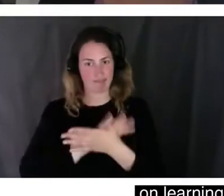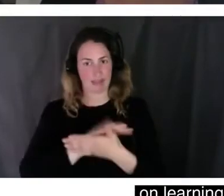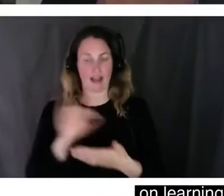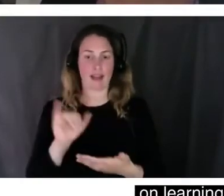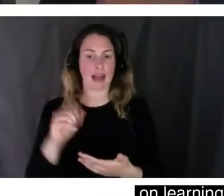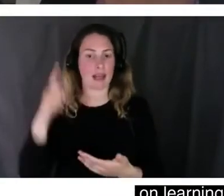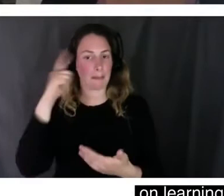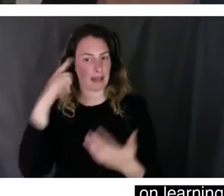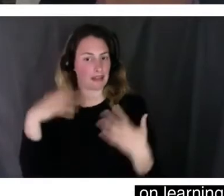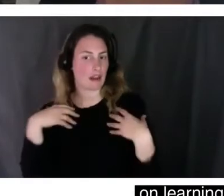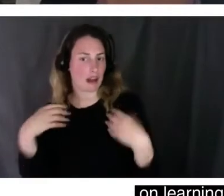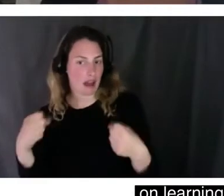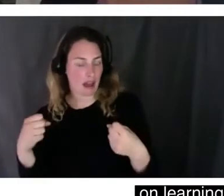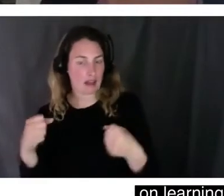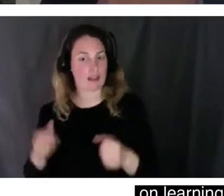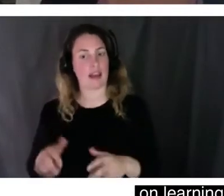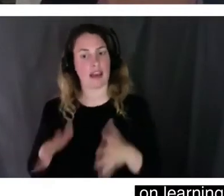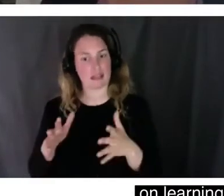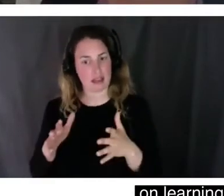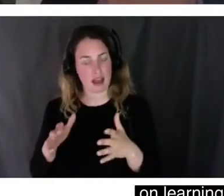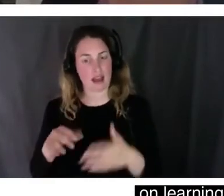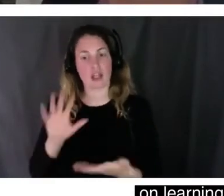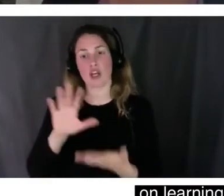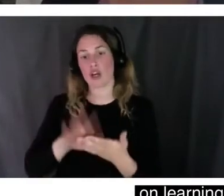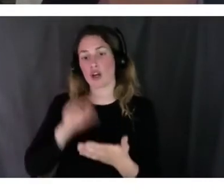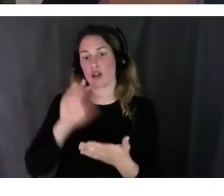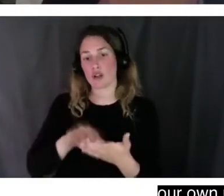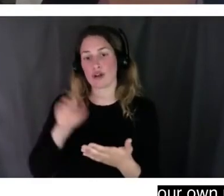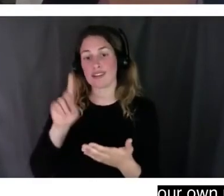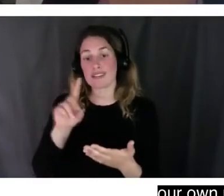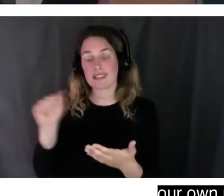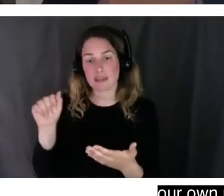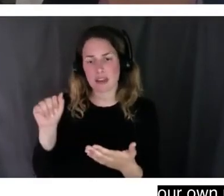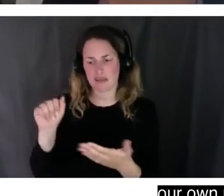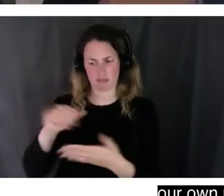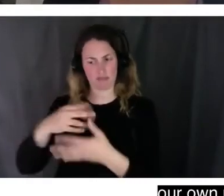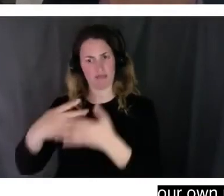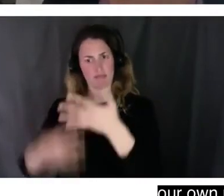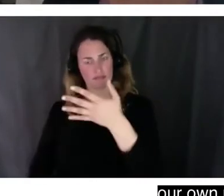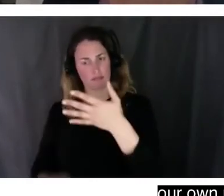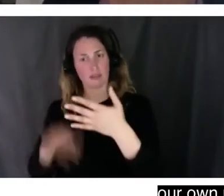anxiety, and so on, learning disabilities, and other things that